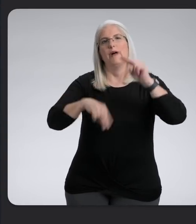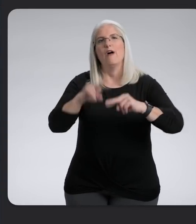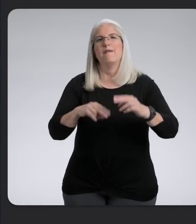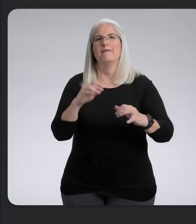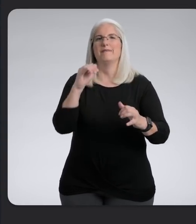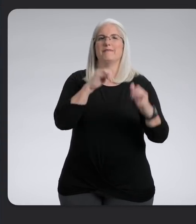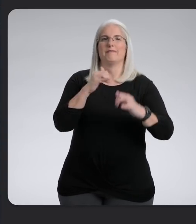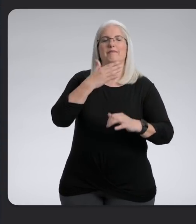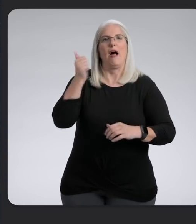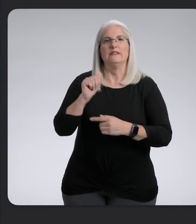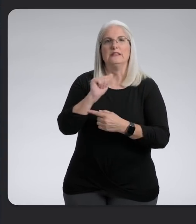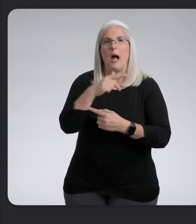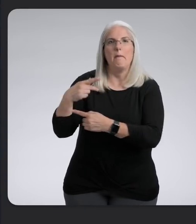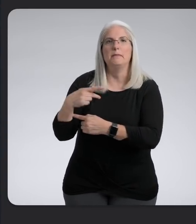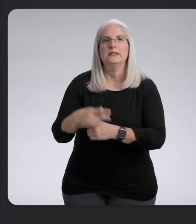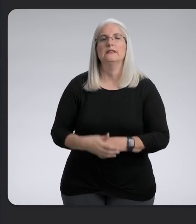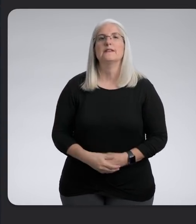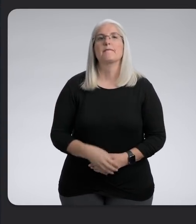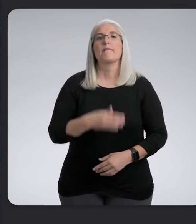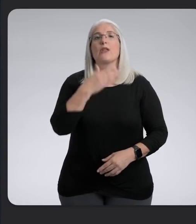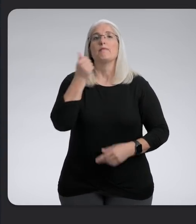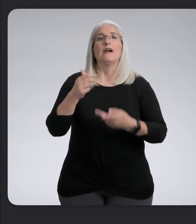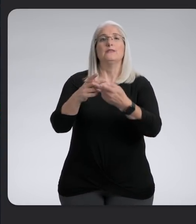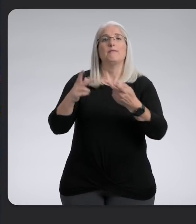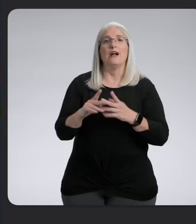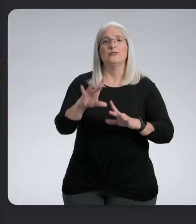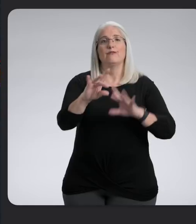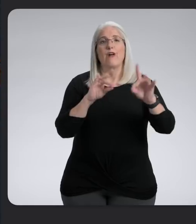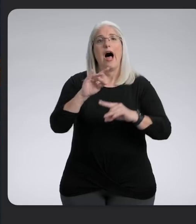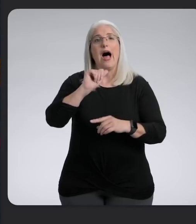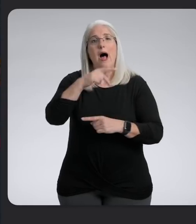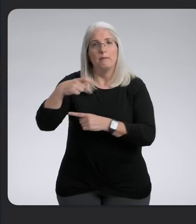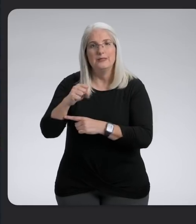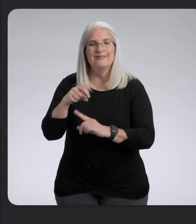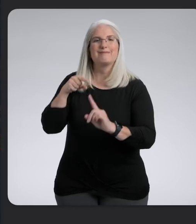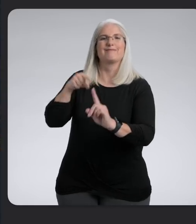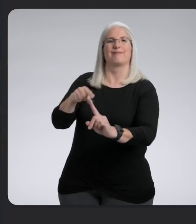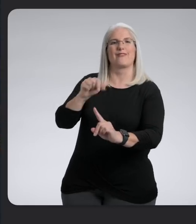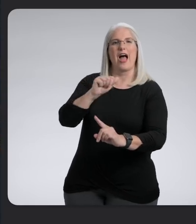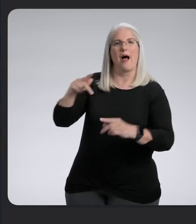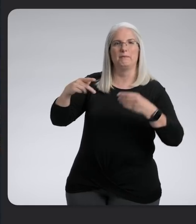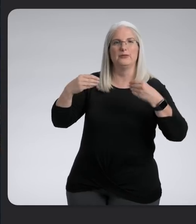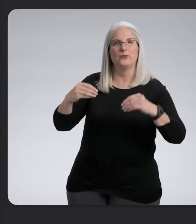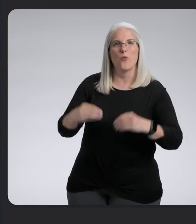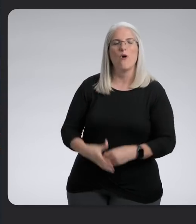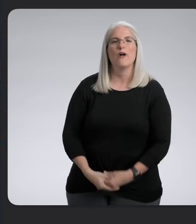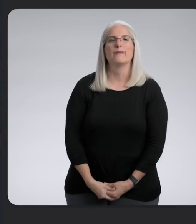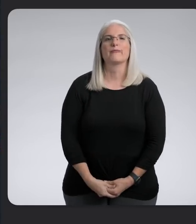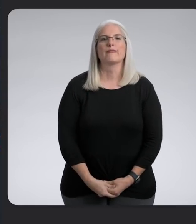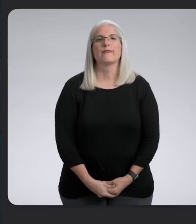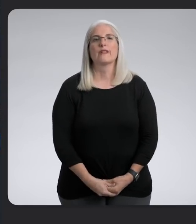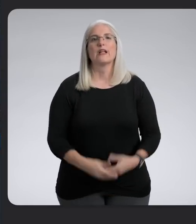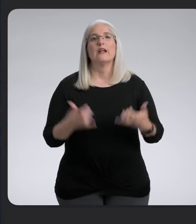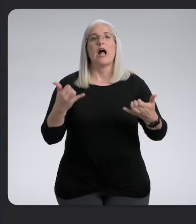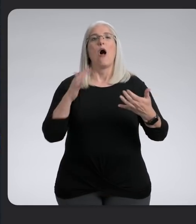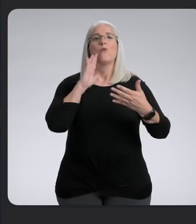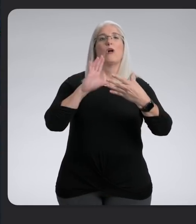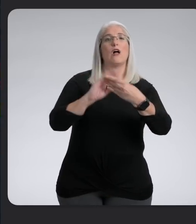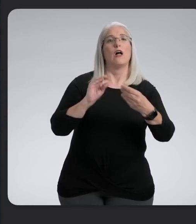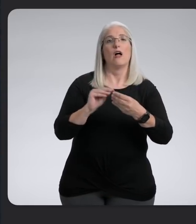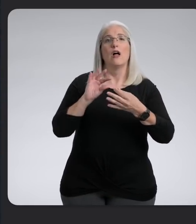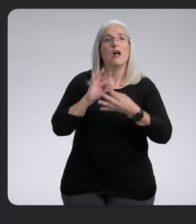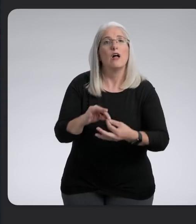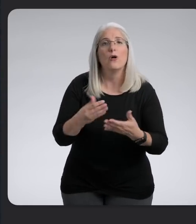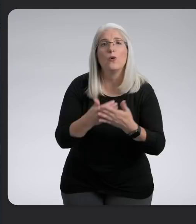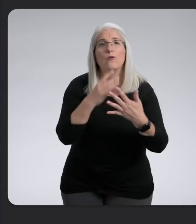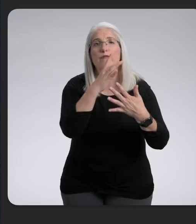place to discover those apps is on the App Store. To tell you about some of the exciting features we've been working on, here's